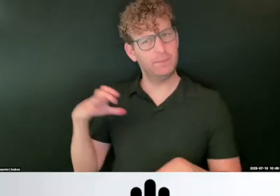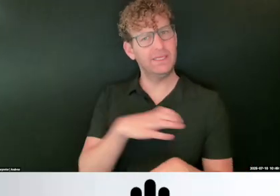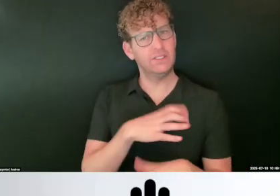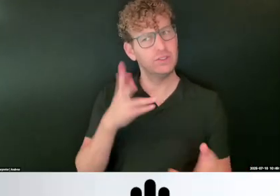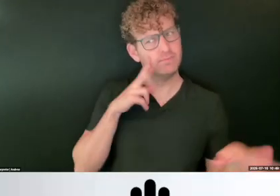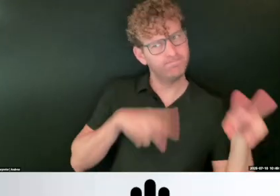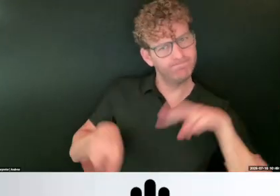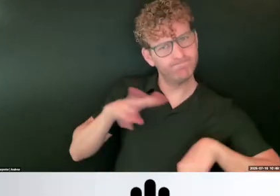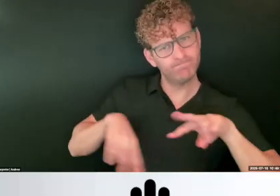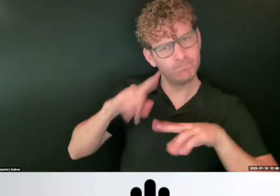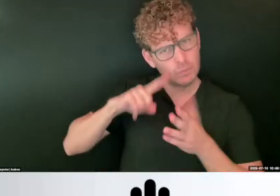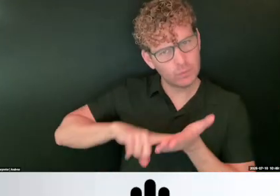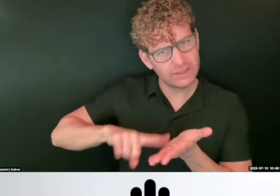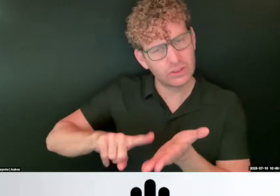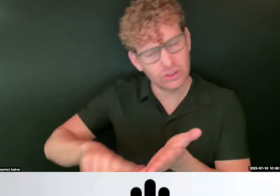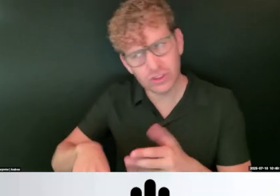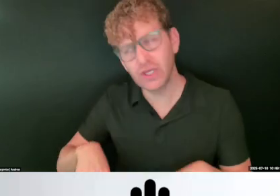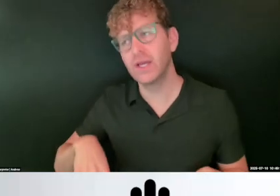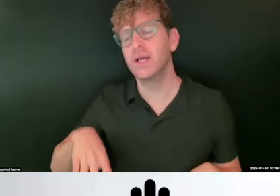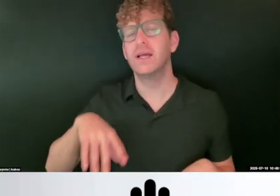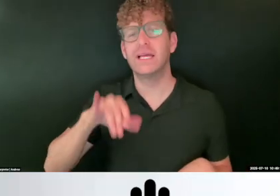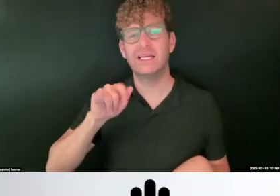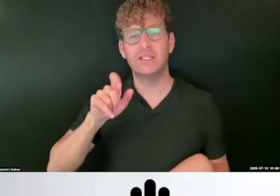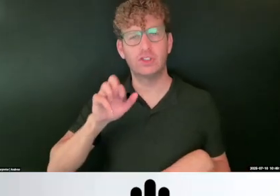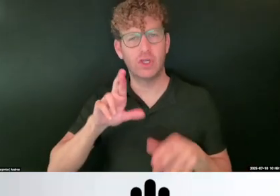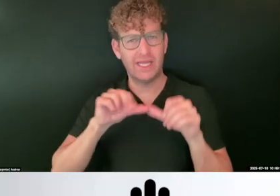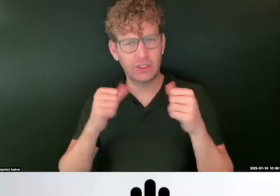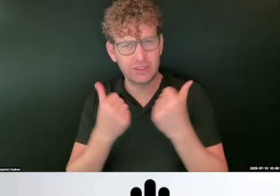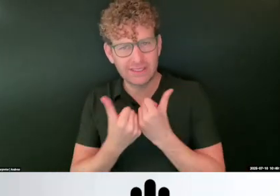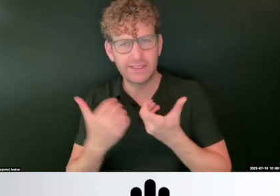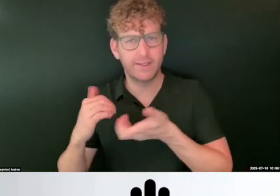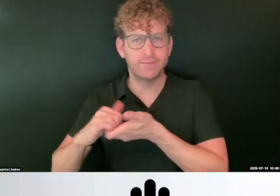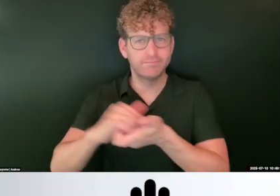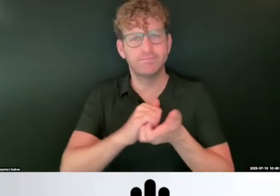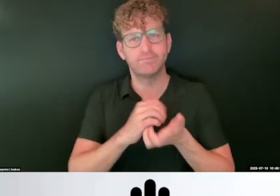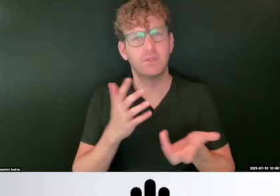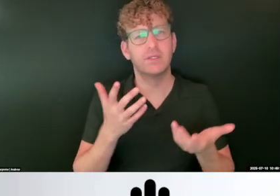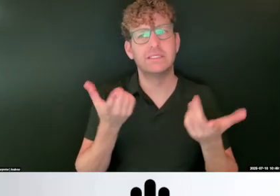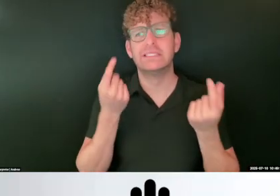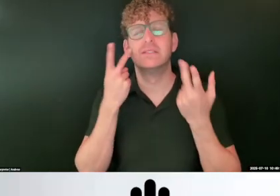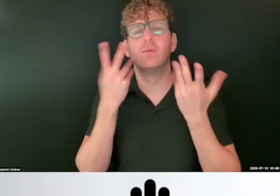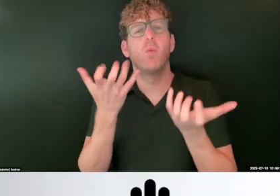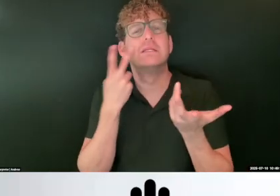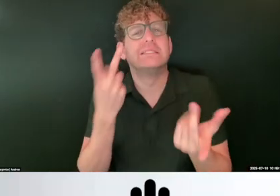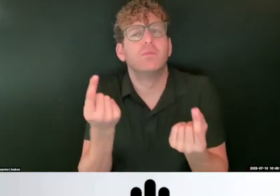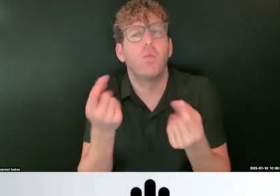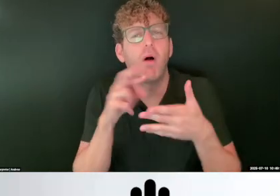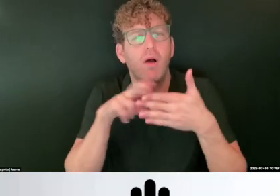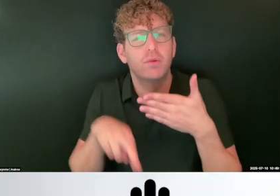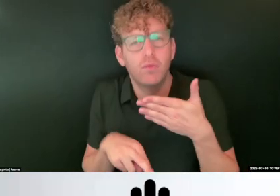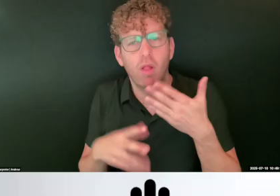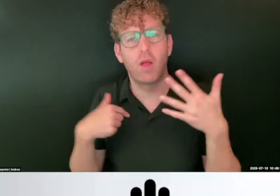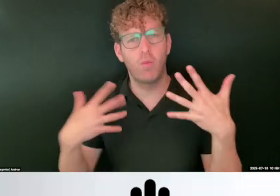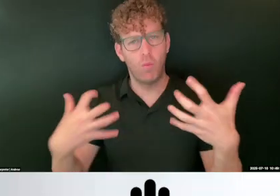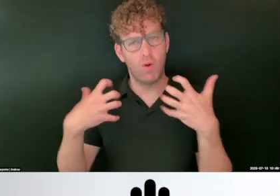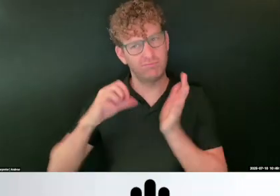to seeing like outcomes there, but definitely want to emphasize that looking at a brand